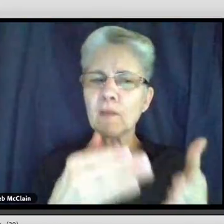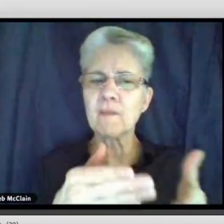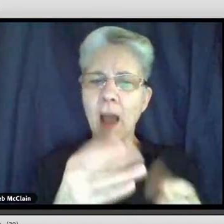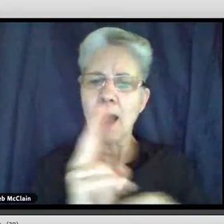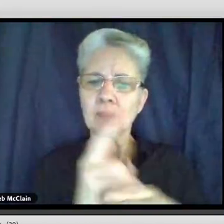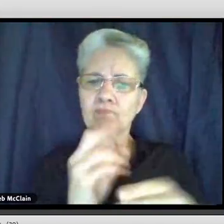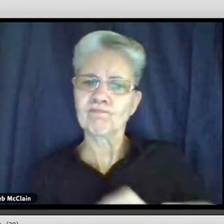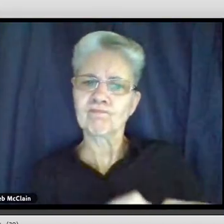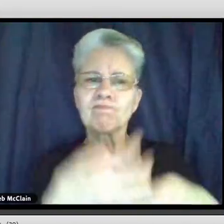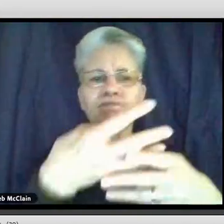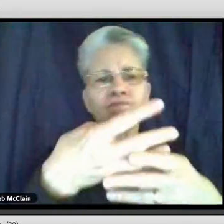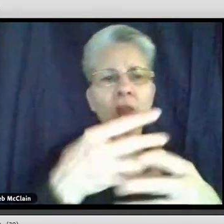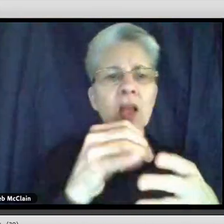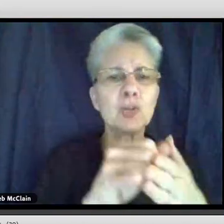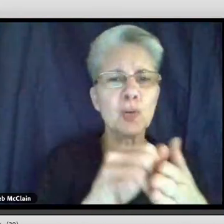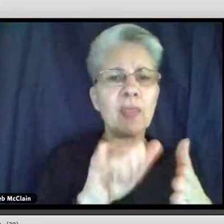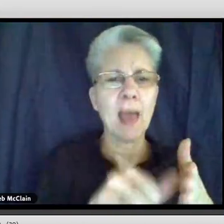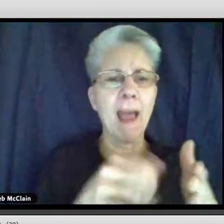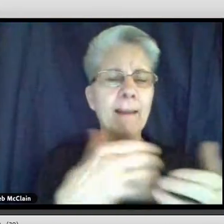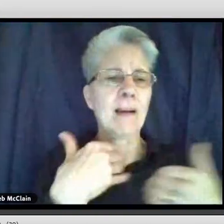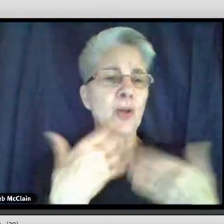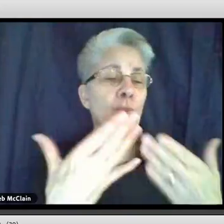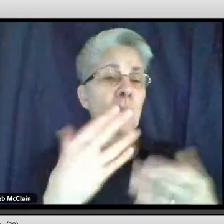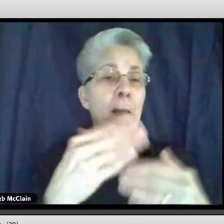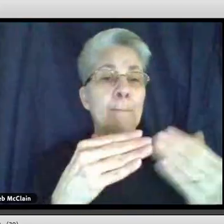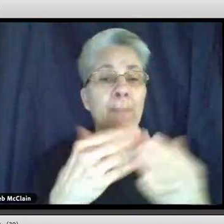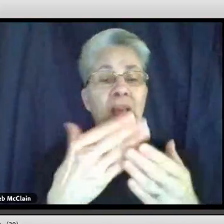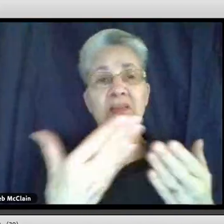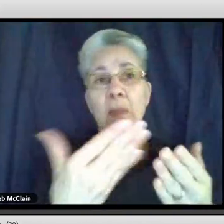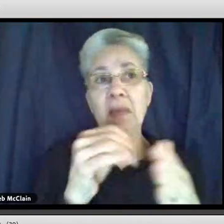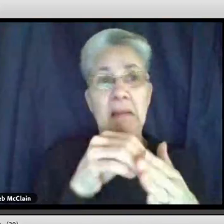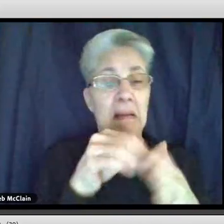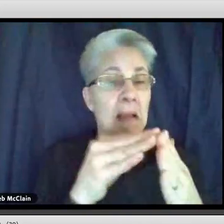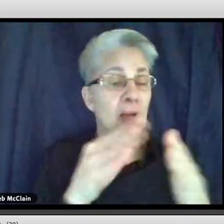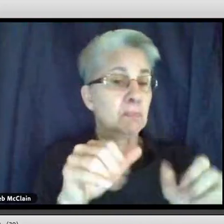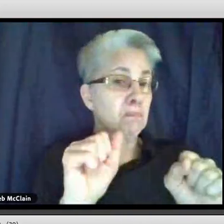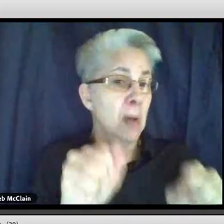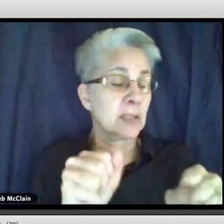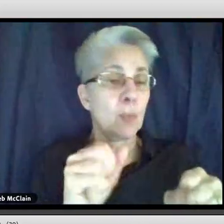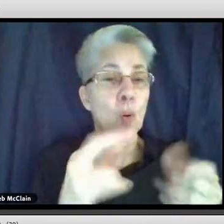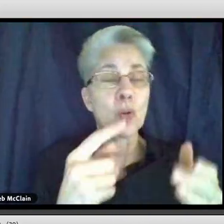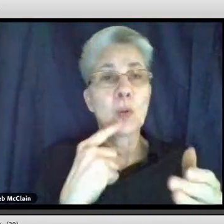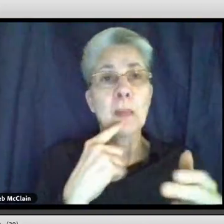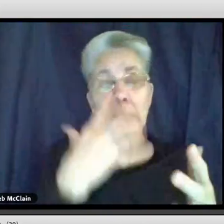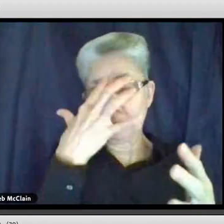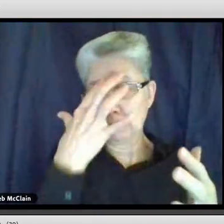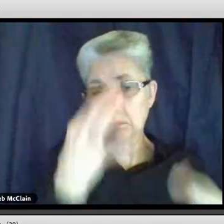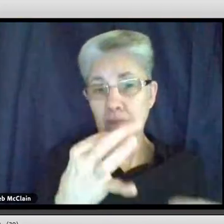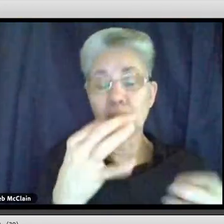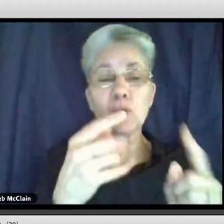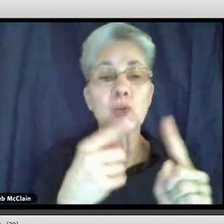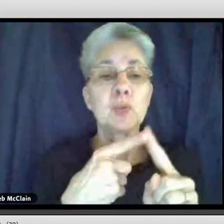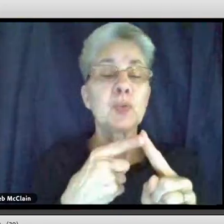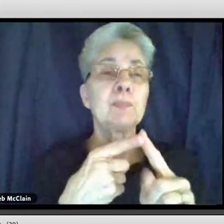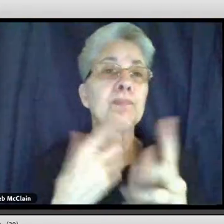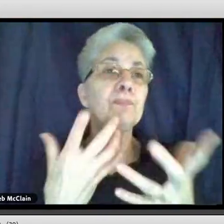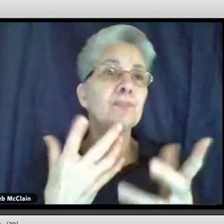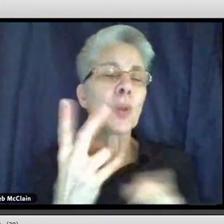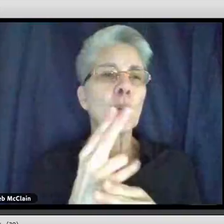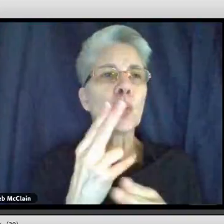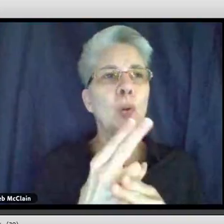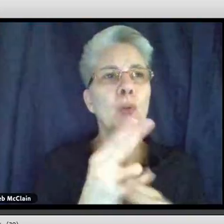access to your digitized content. You may build something in-house. You may choose to